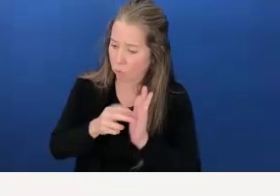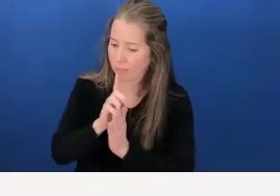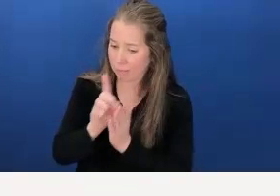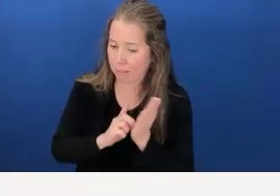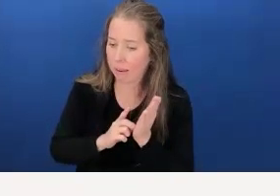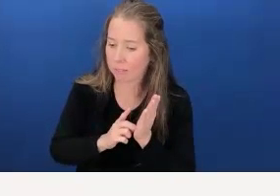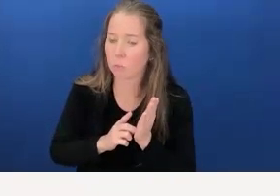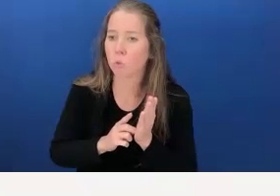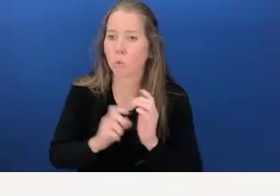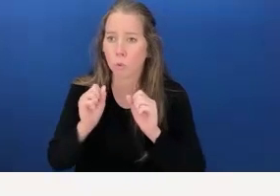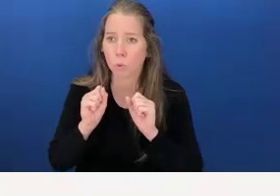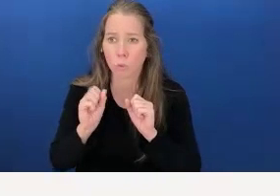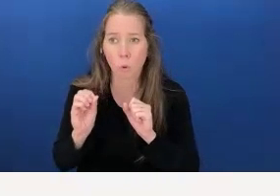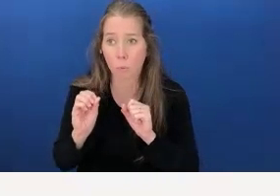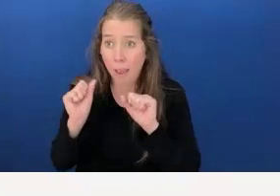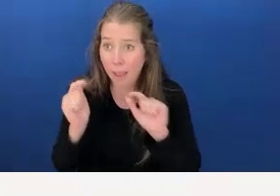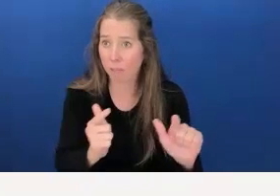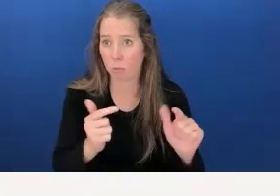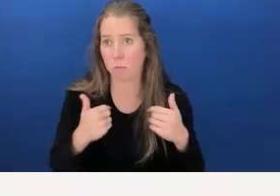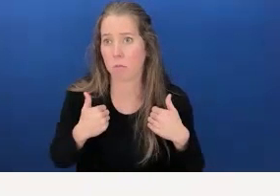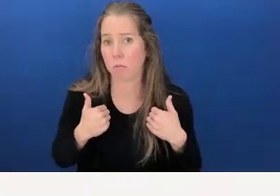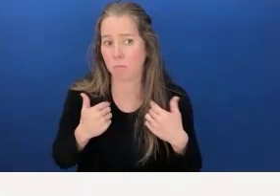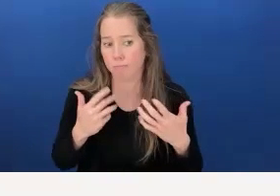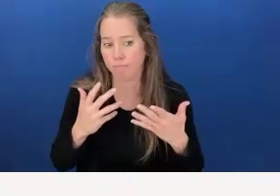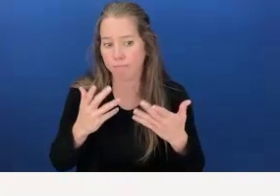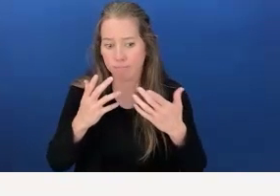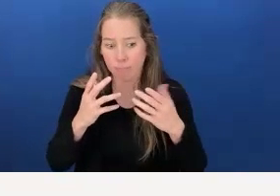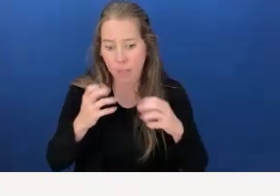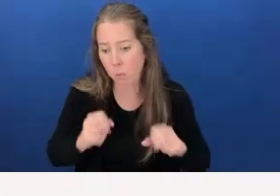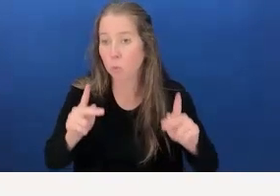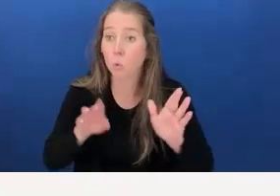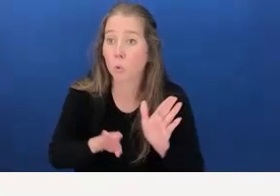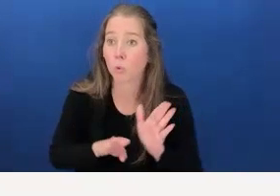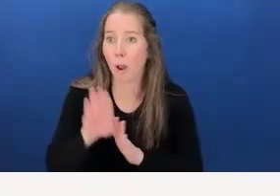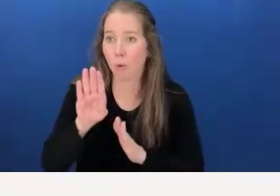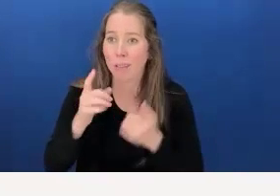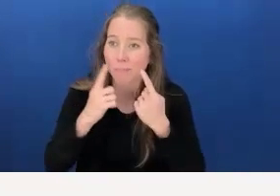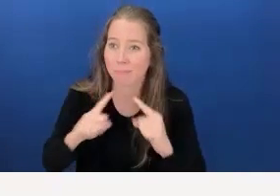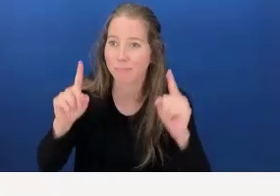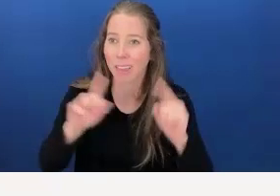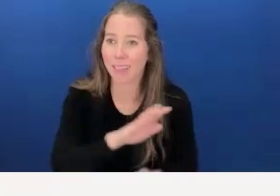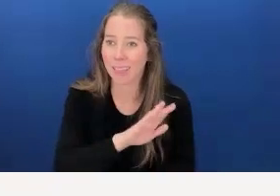that everyone has the opportunity to grow and thrive in their learning.